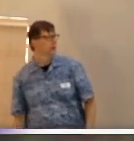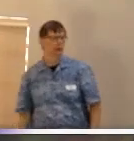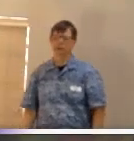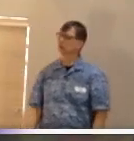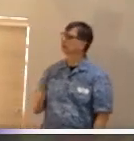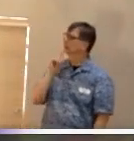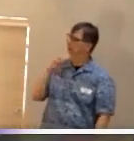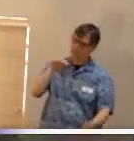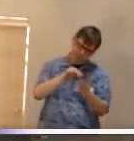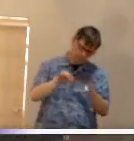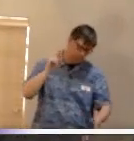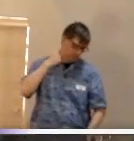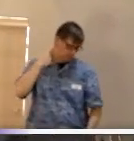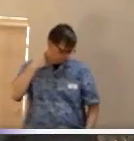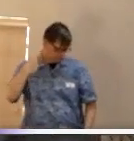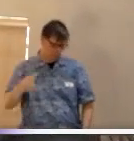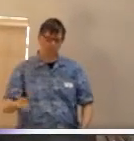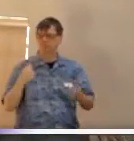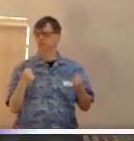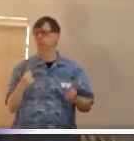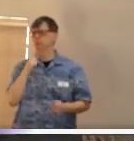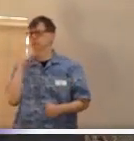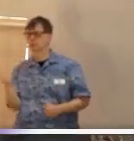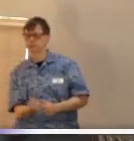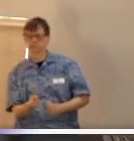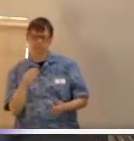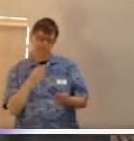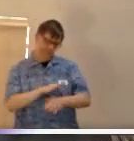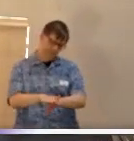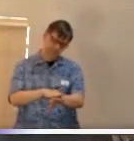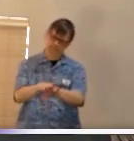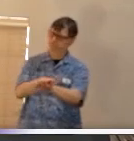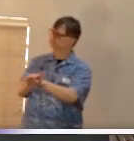The pastor touched the man's ear and said with a passionate, earnest treatment,